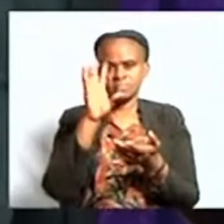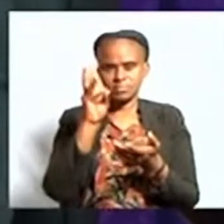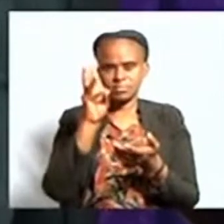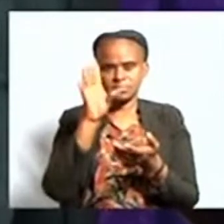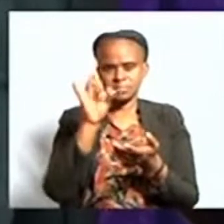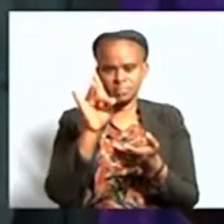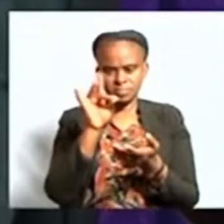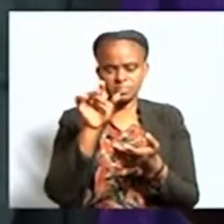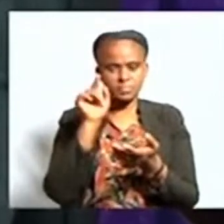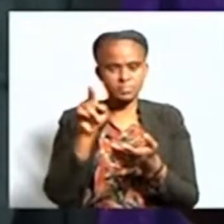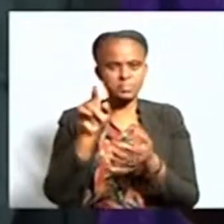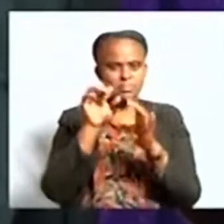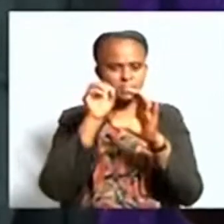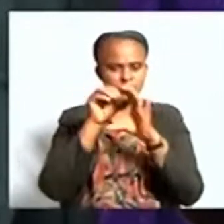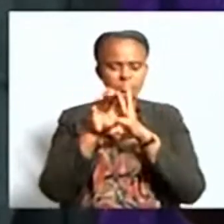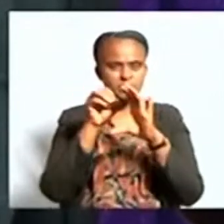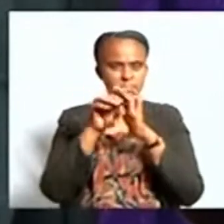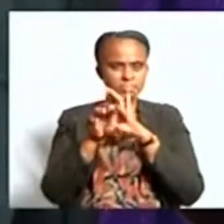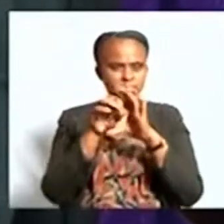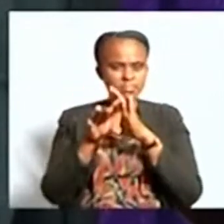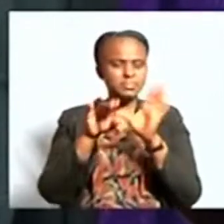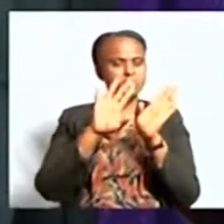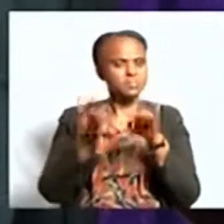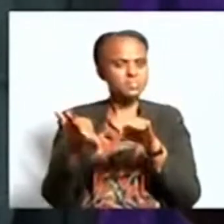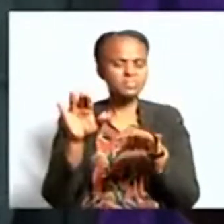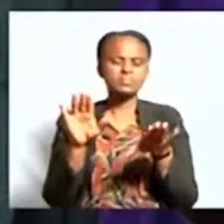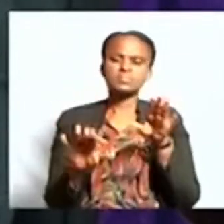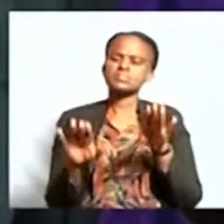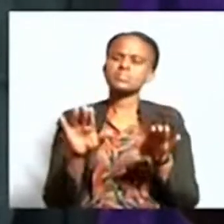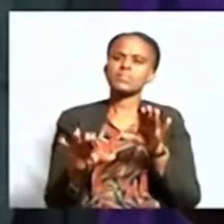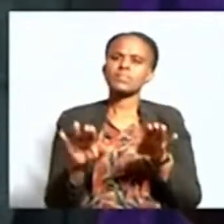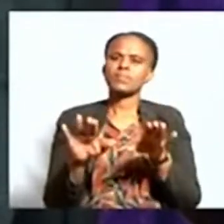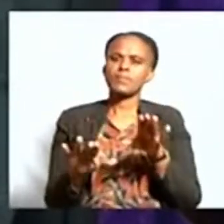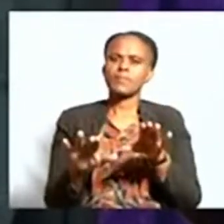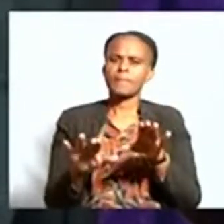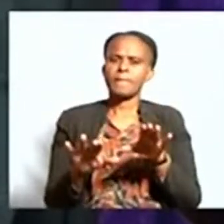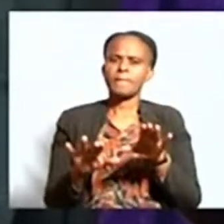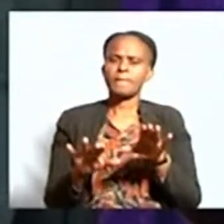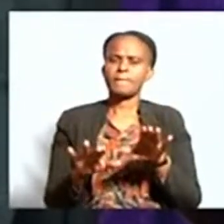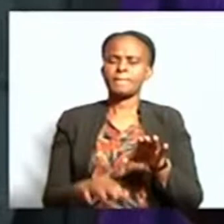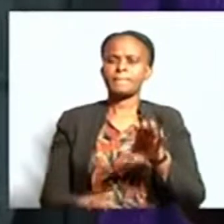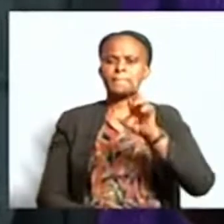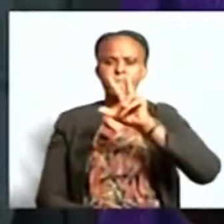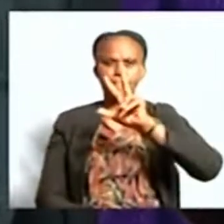1,460,468 was deposited, leaving a balance of